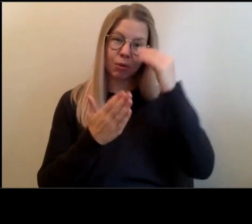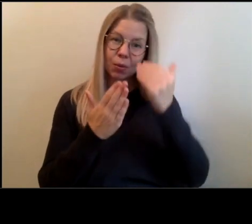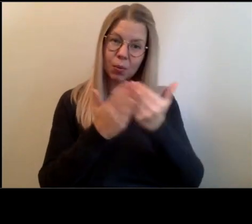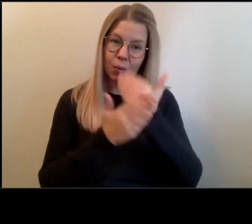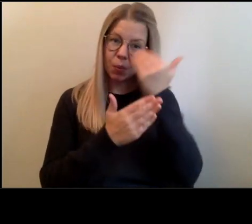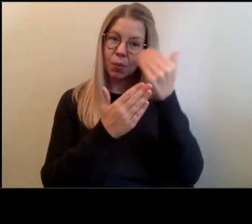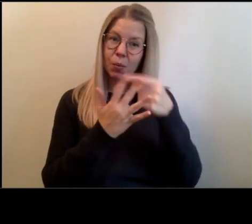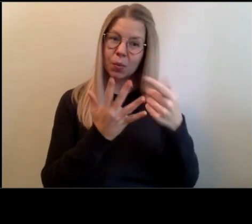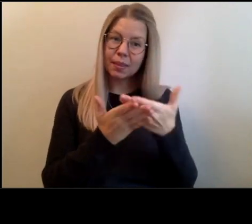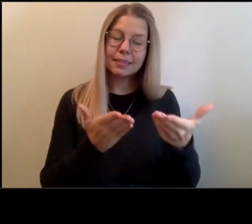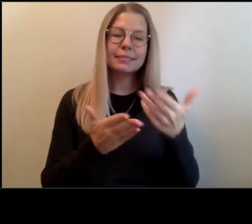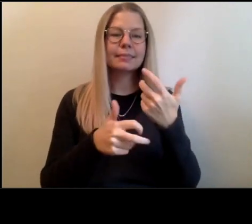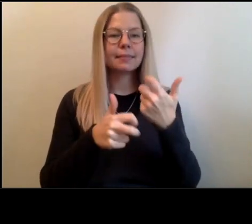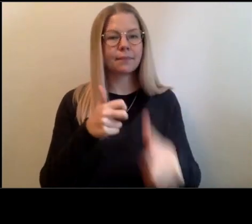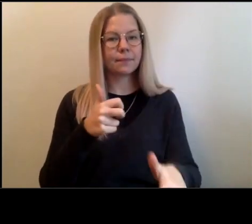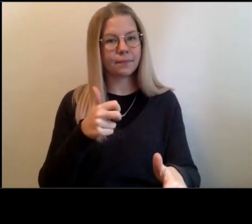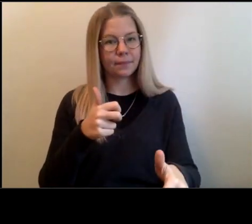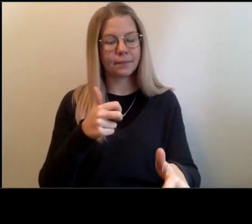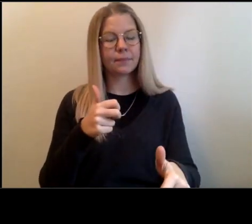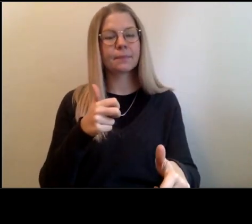is something that